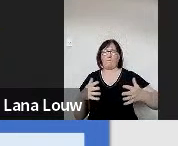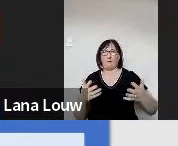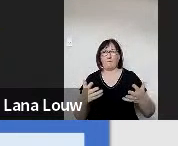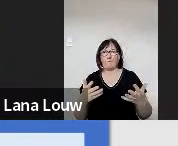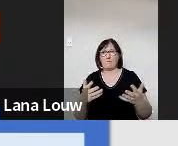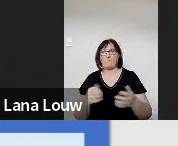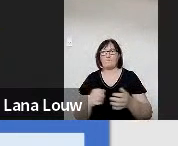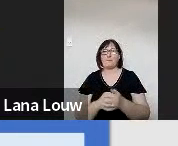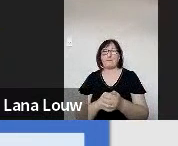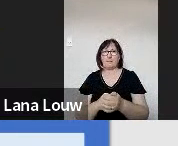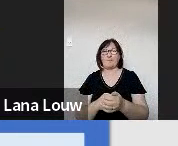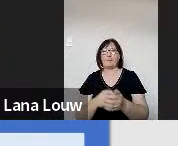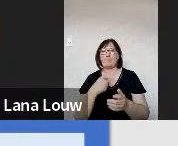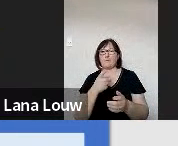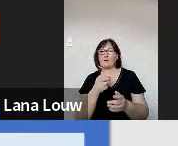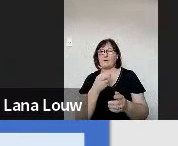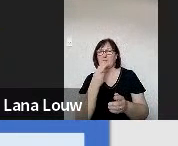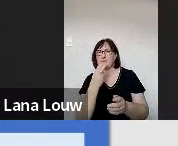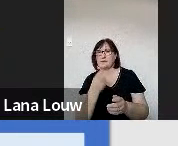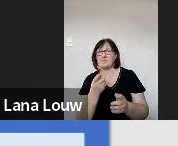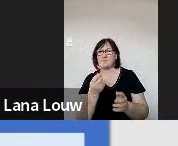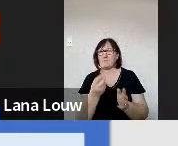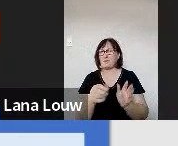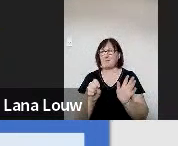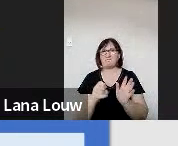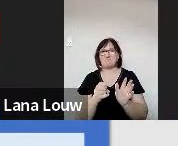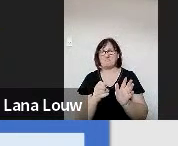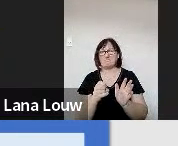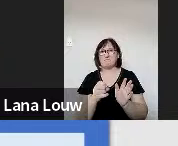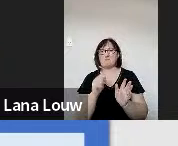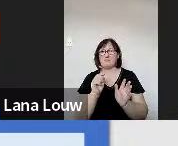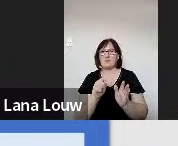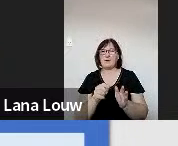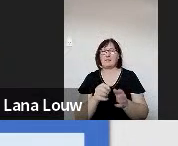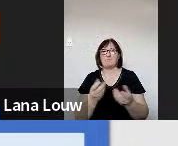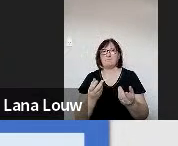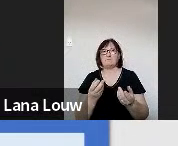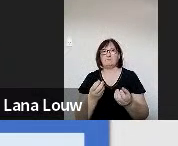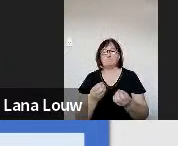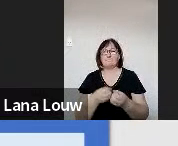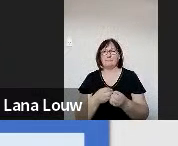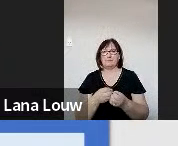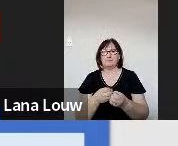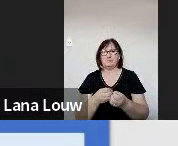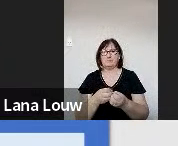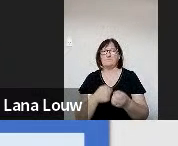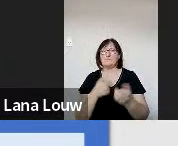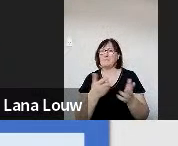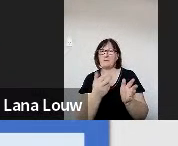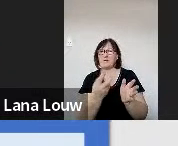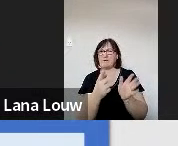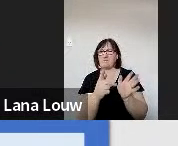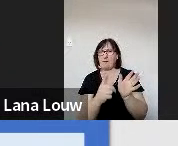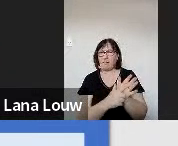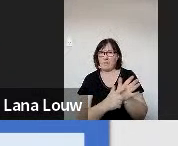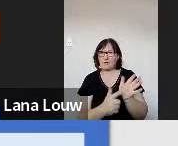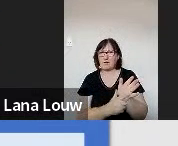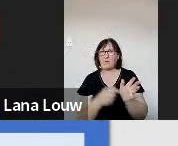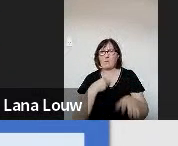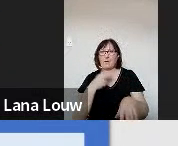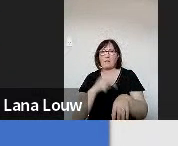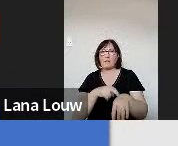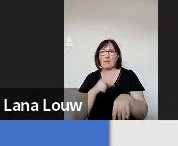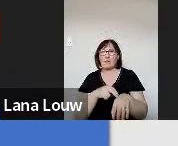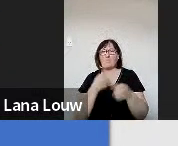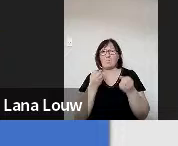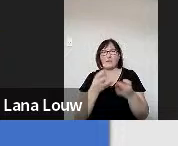inconsistency is identified, ladies and gentlemen, the provisions of the specific legislation that we seek to clarify shall